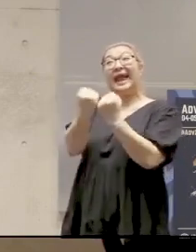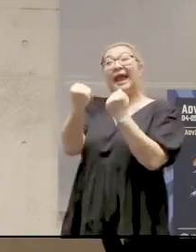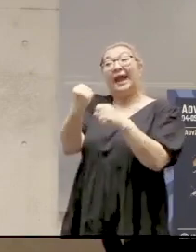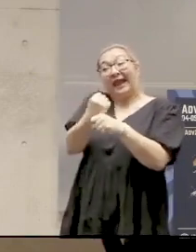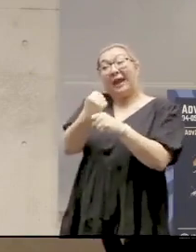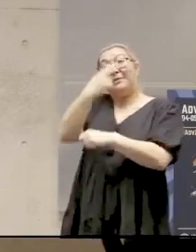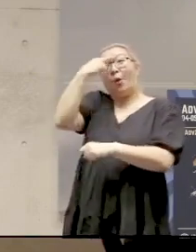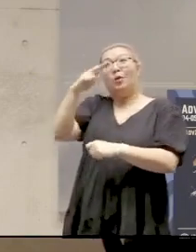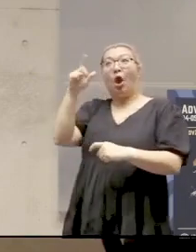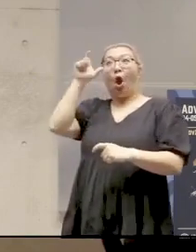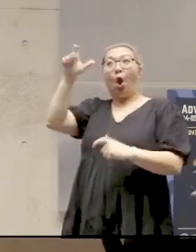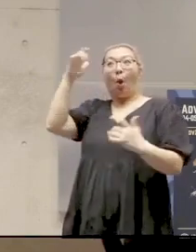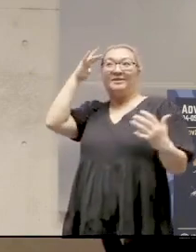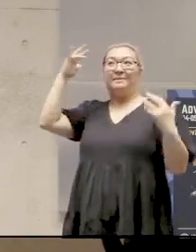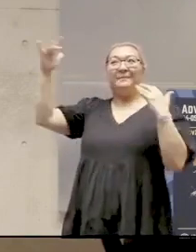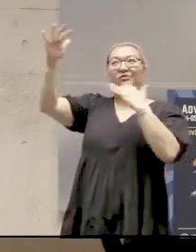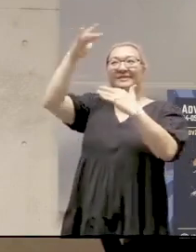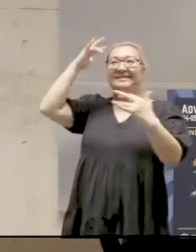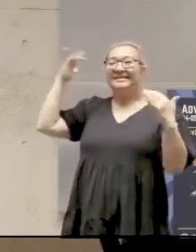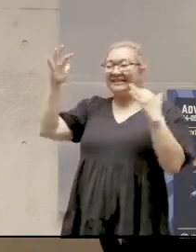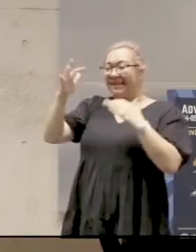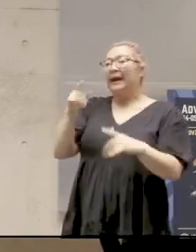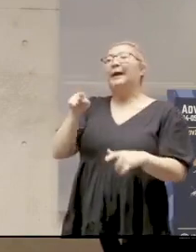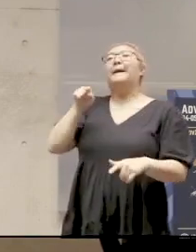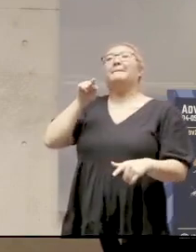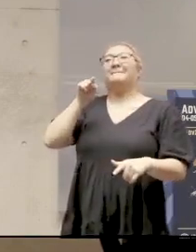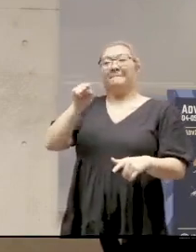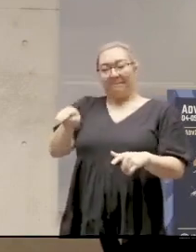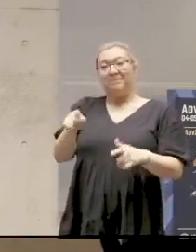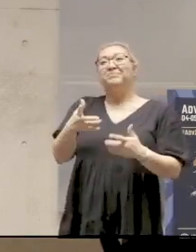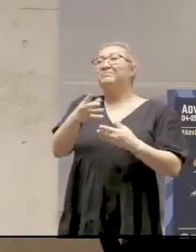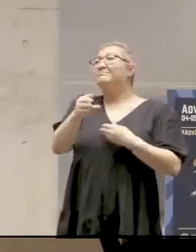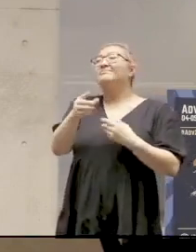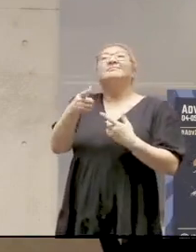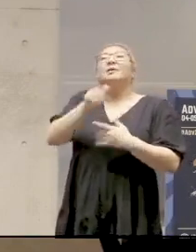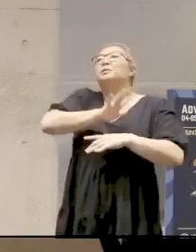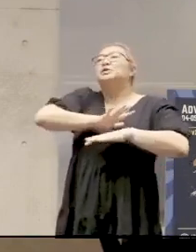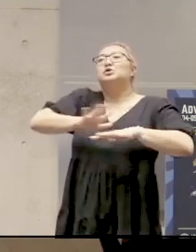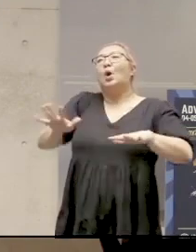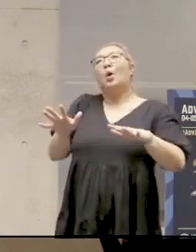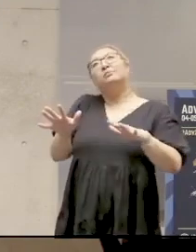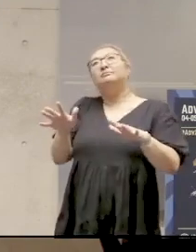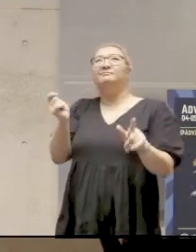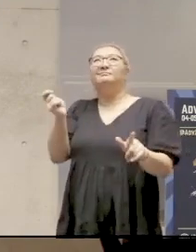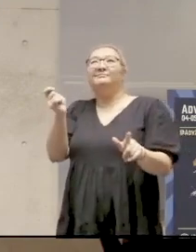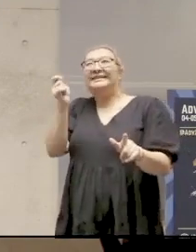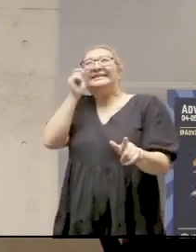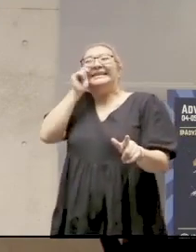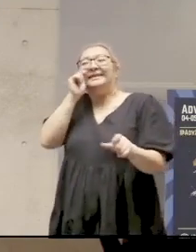Murphy. However, instead of being a Chandler-style detective,